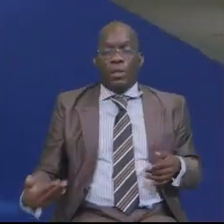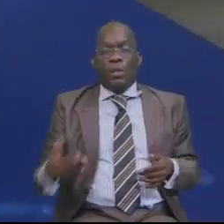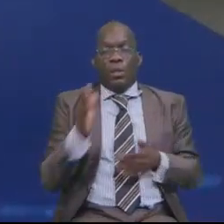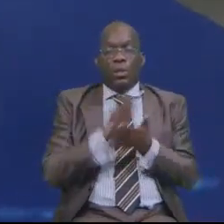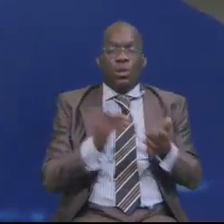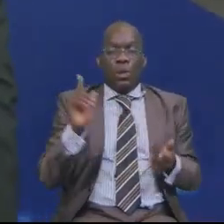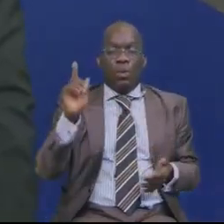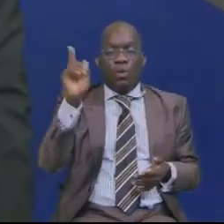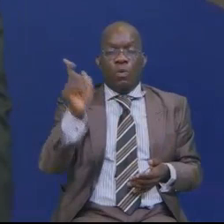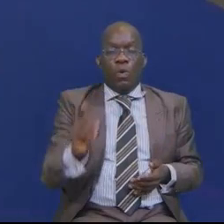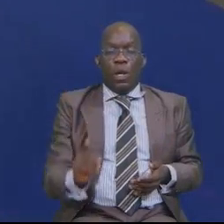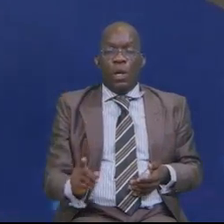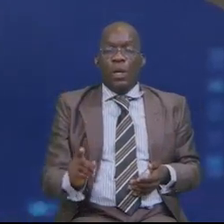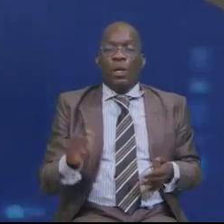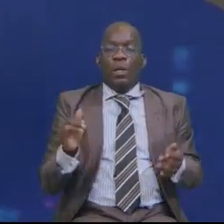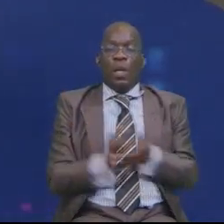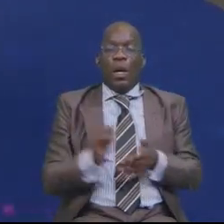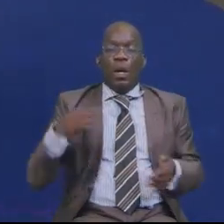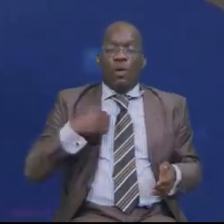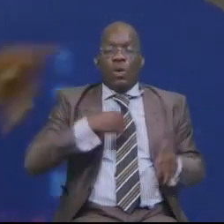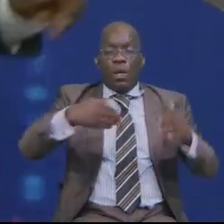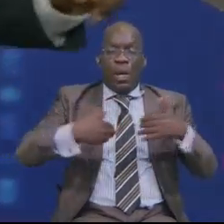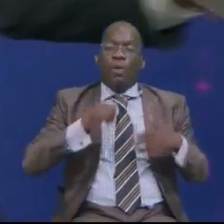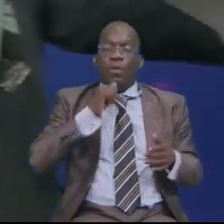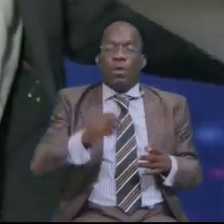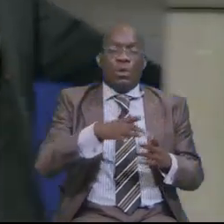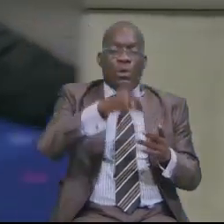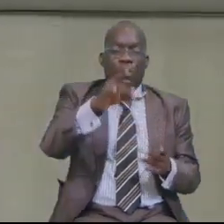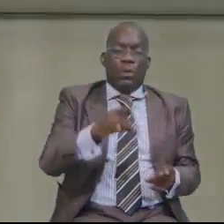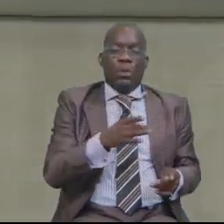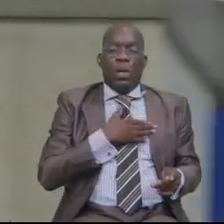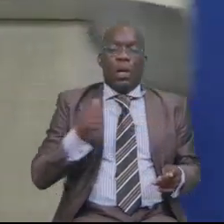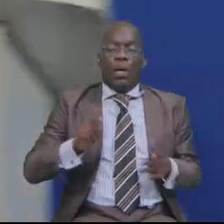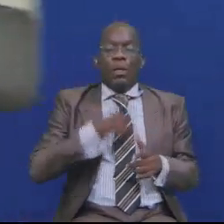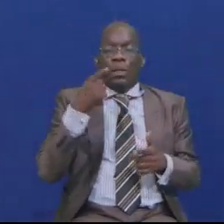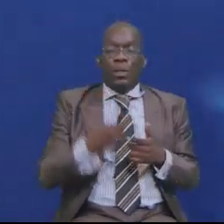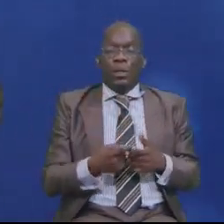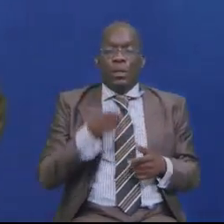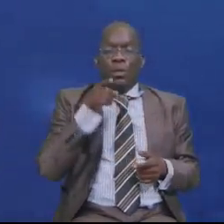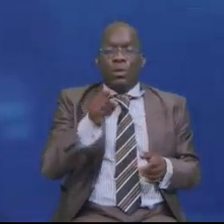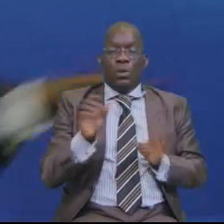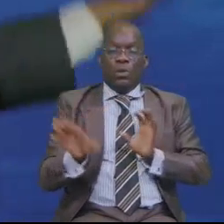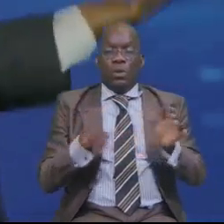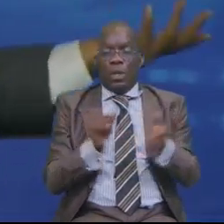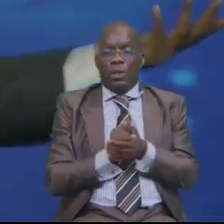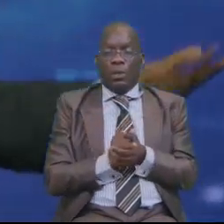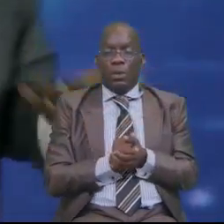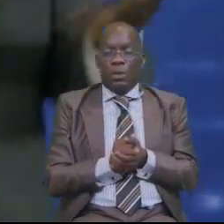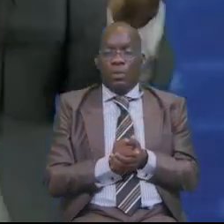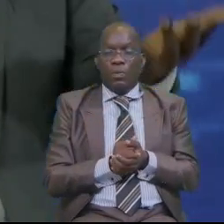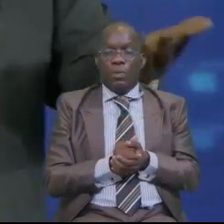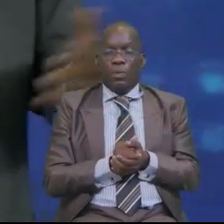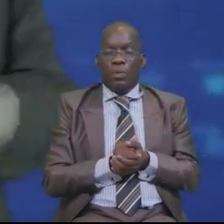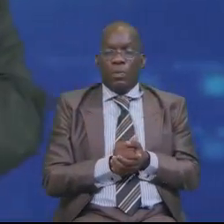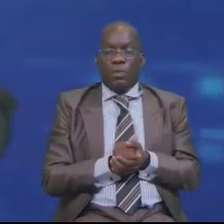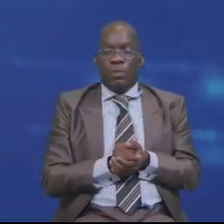we have not appointed. And then you're doing that. I said, if you cannot